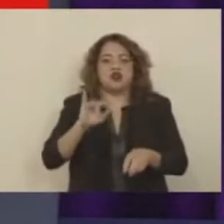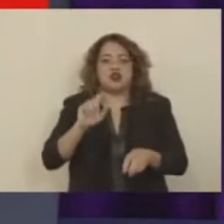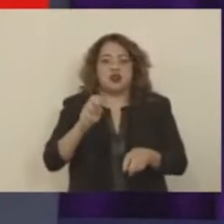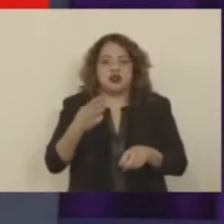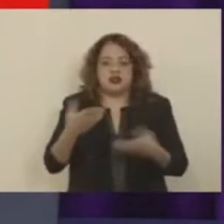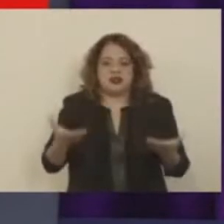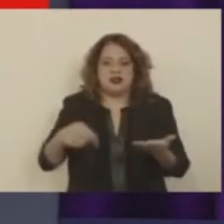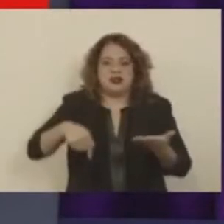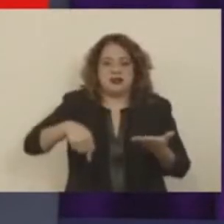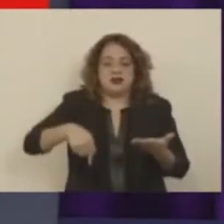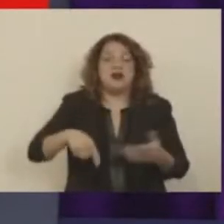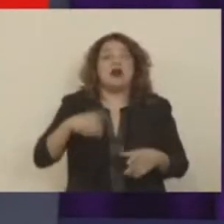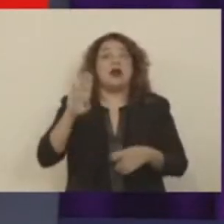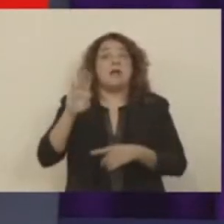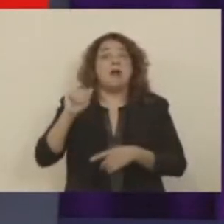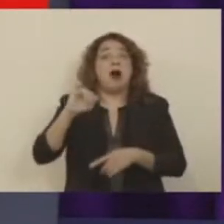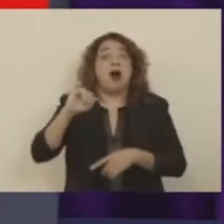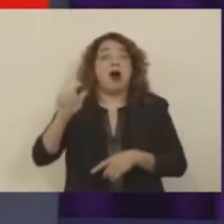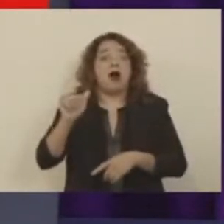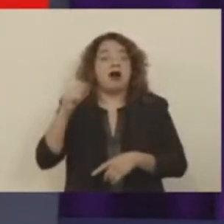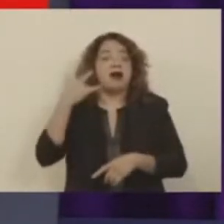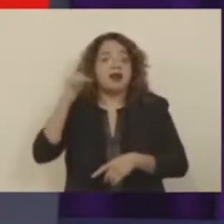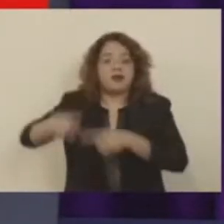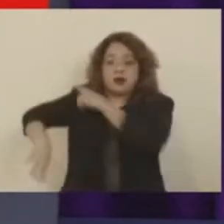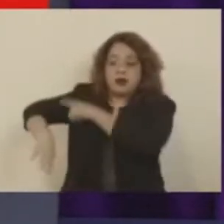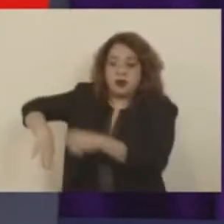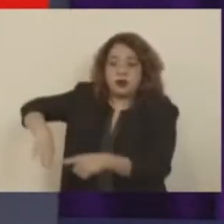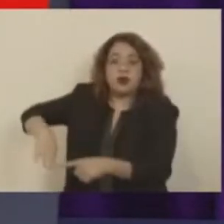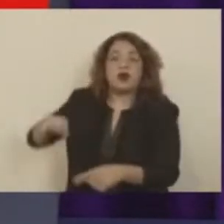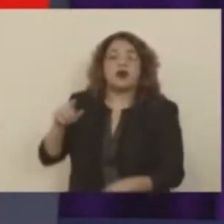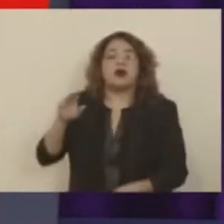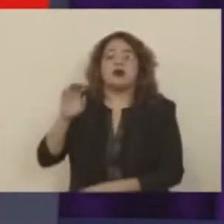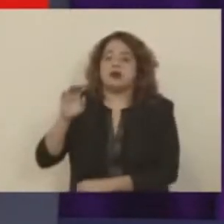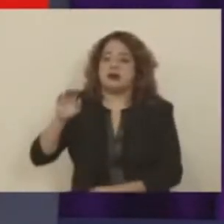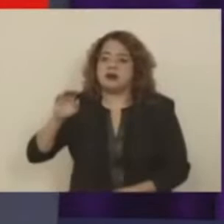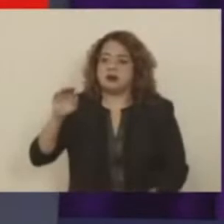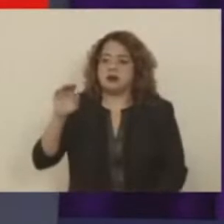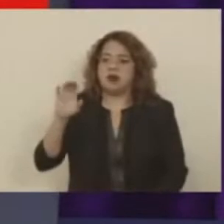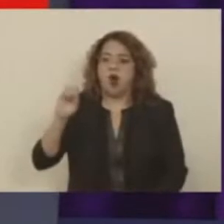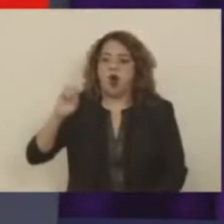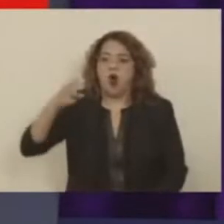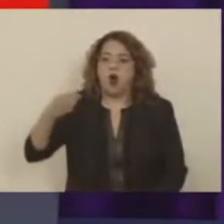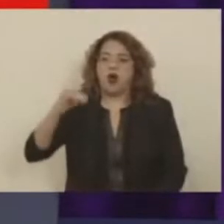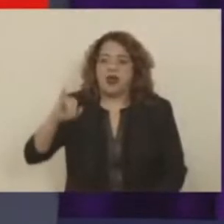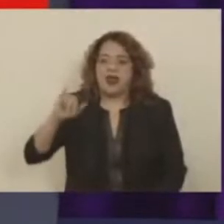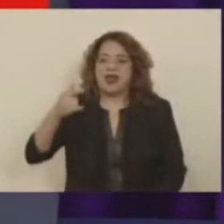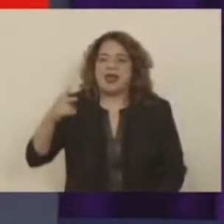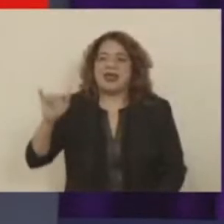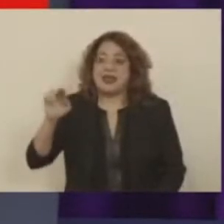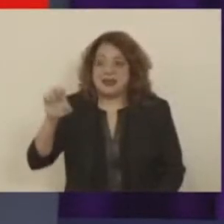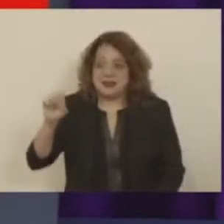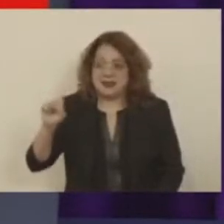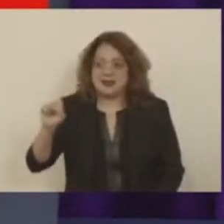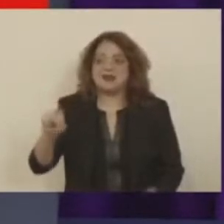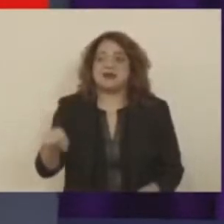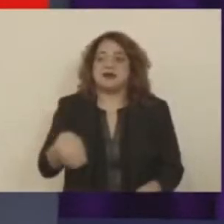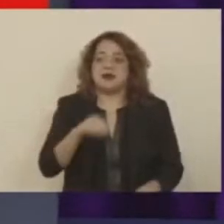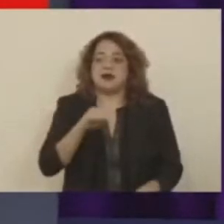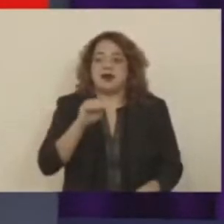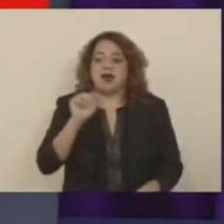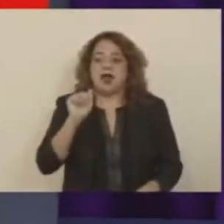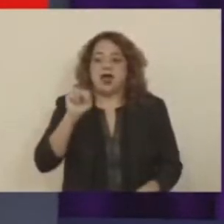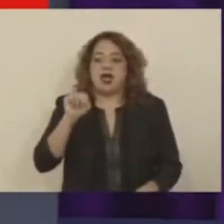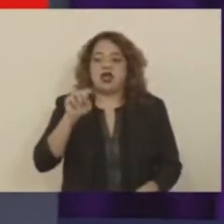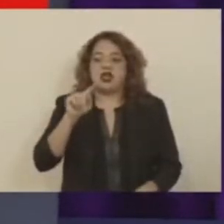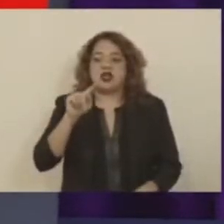in Baja California, Mexico, Troll and O'Higgins in Antarctica, as well as dishes in Mauritius. All